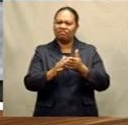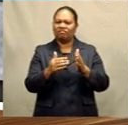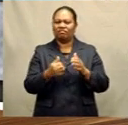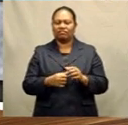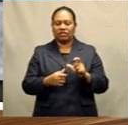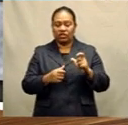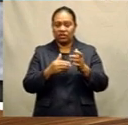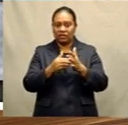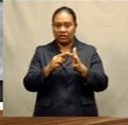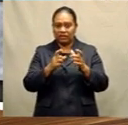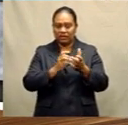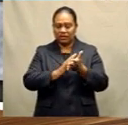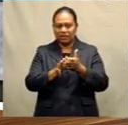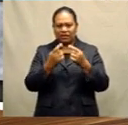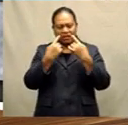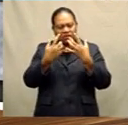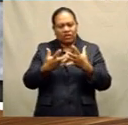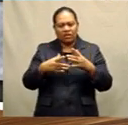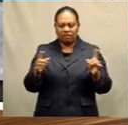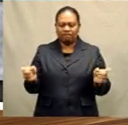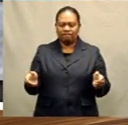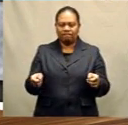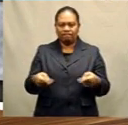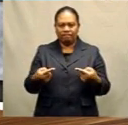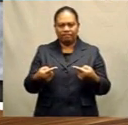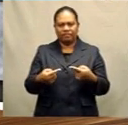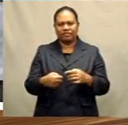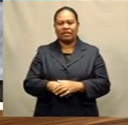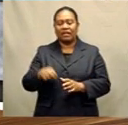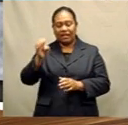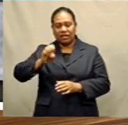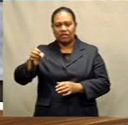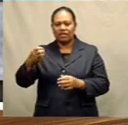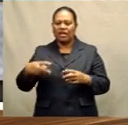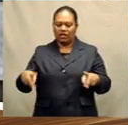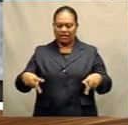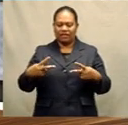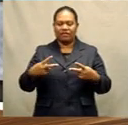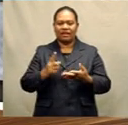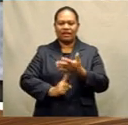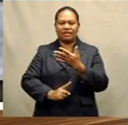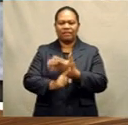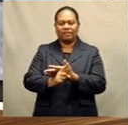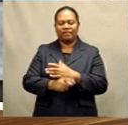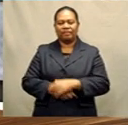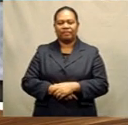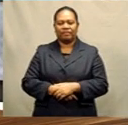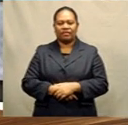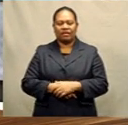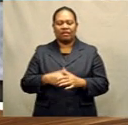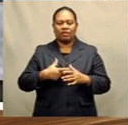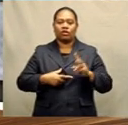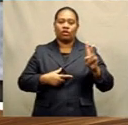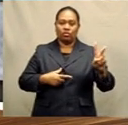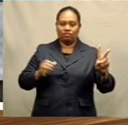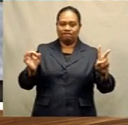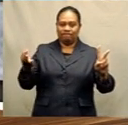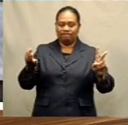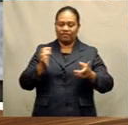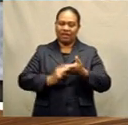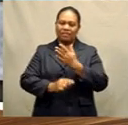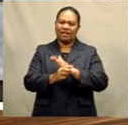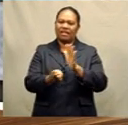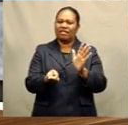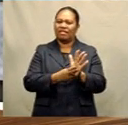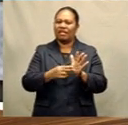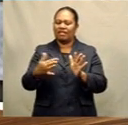Saturday in Baku for a place in the Euro 2020 semi-finals. This after the Czechs handed a shock 2-0 loss to the Netherlands in